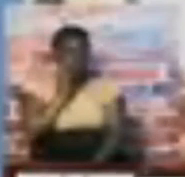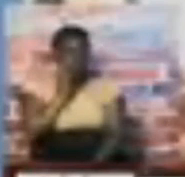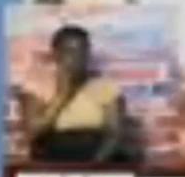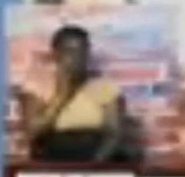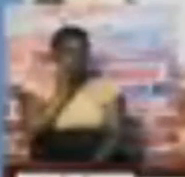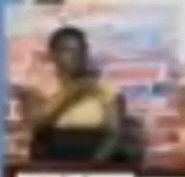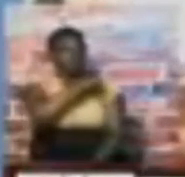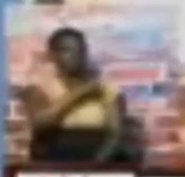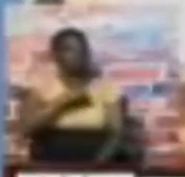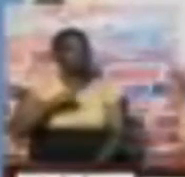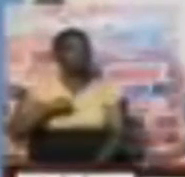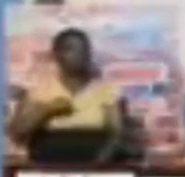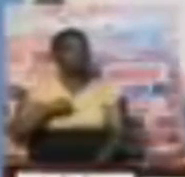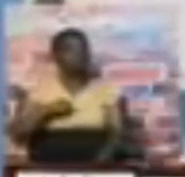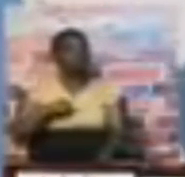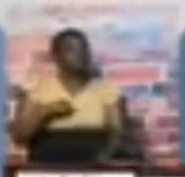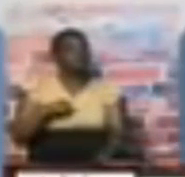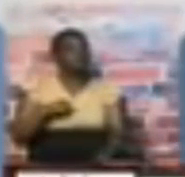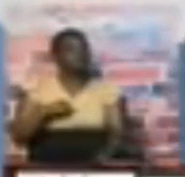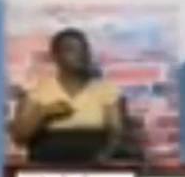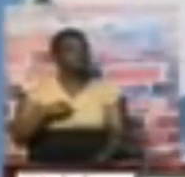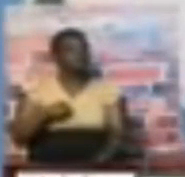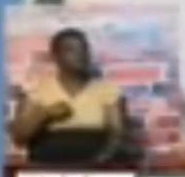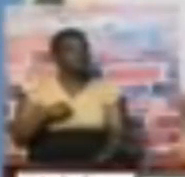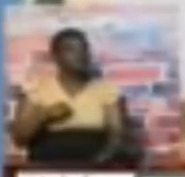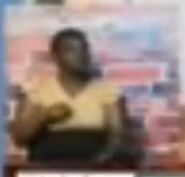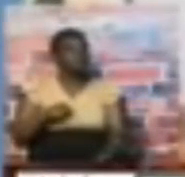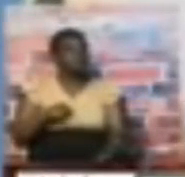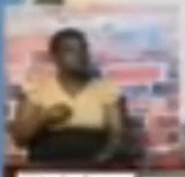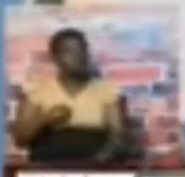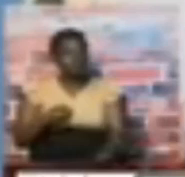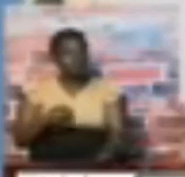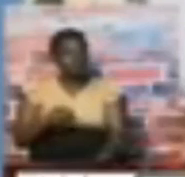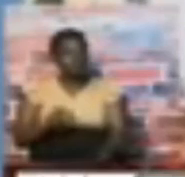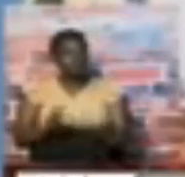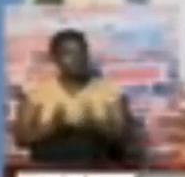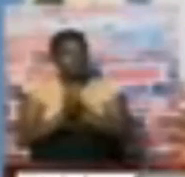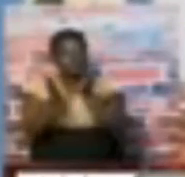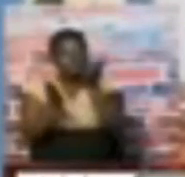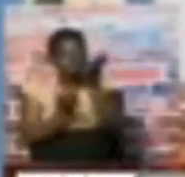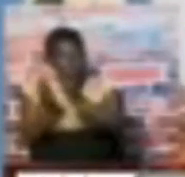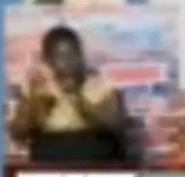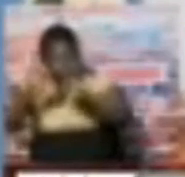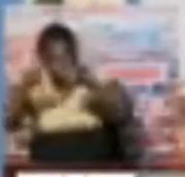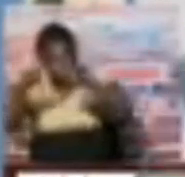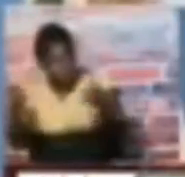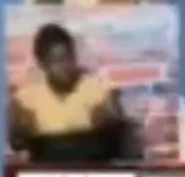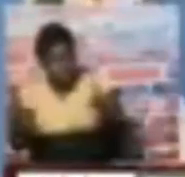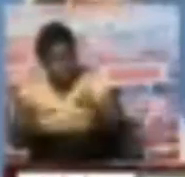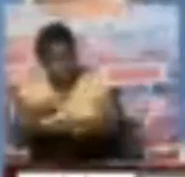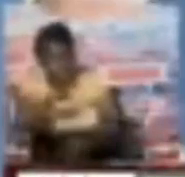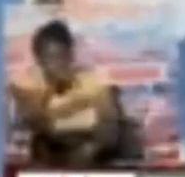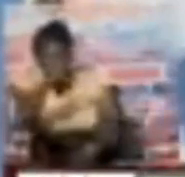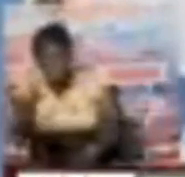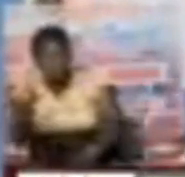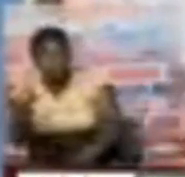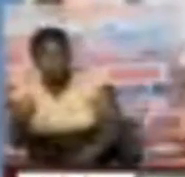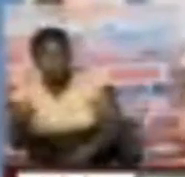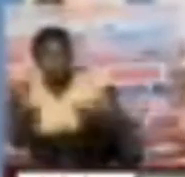I refused to. The public service tried to convince me to be like other presidents.